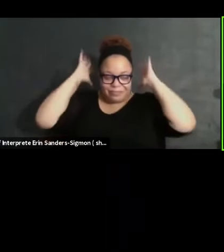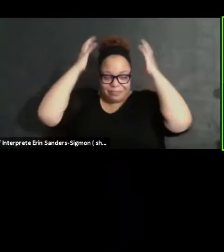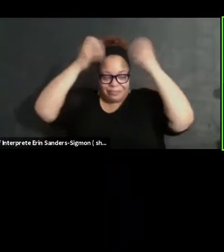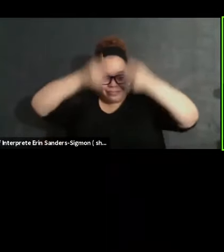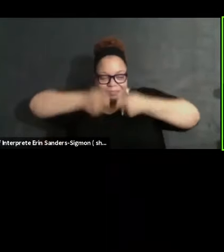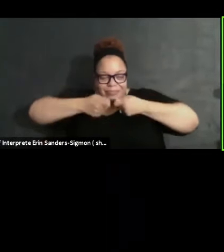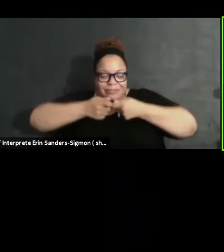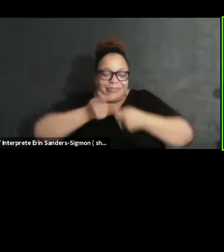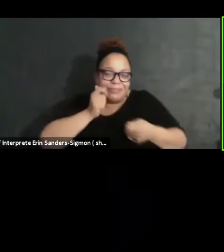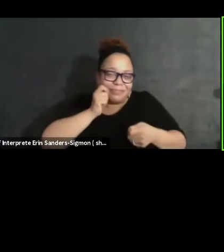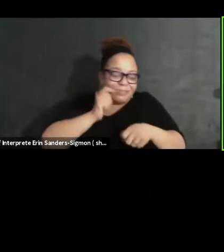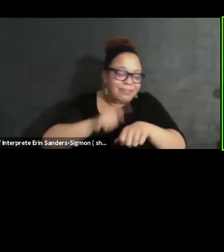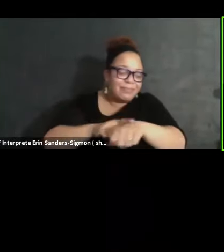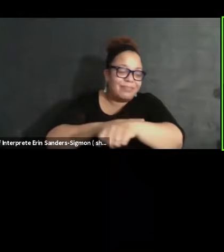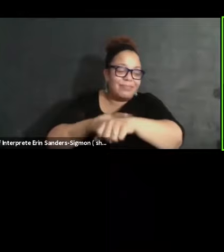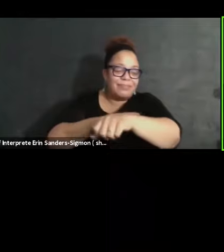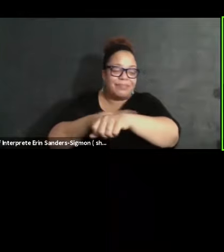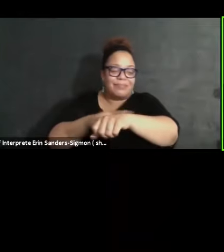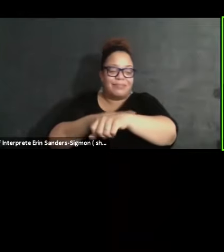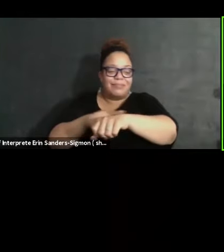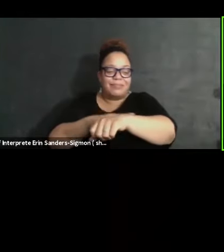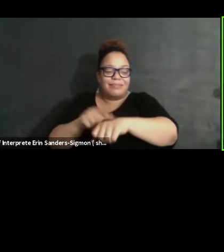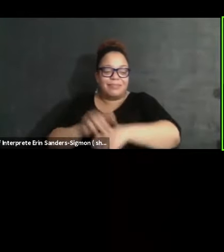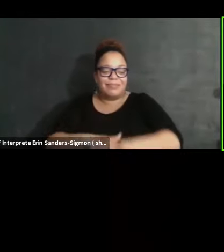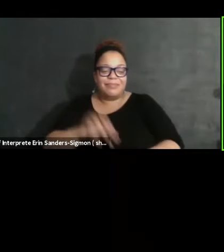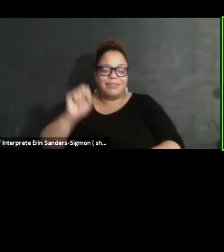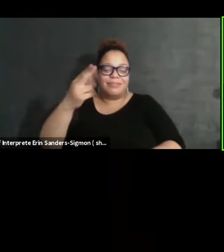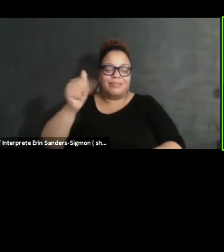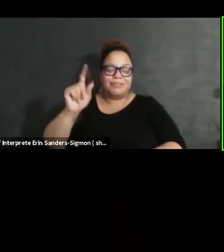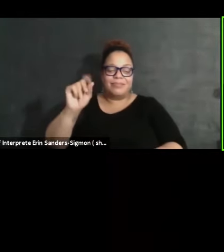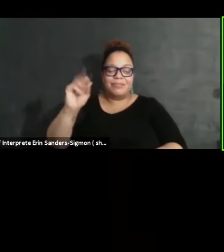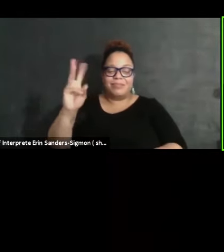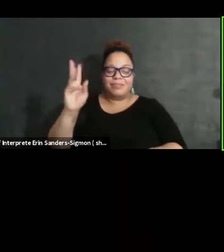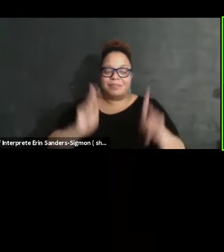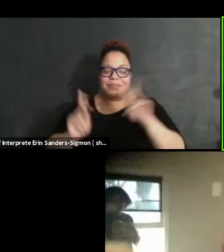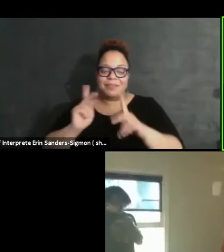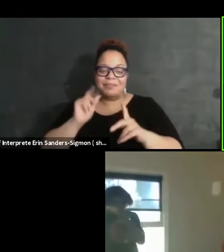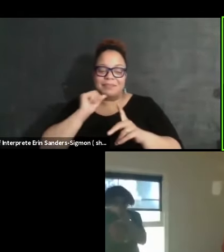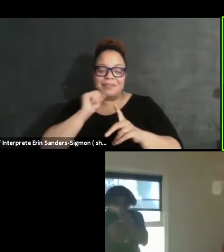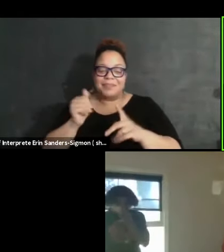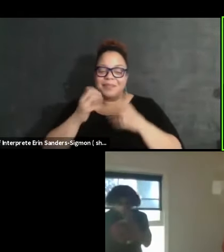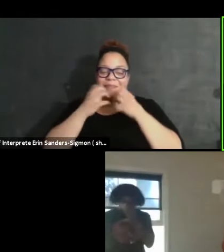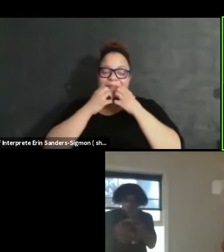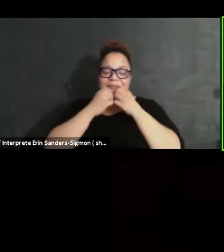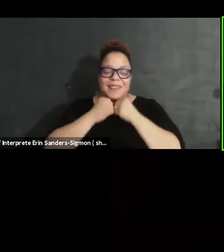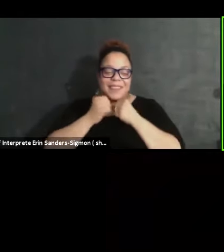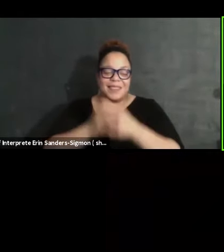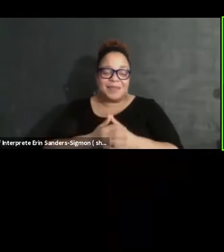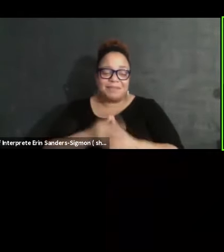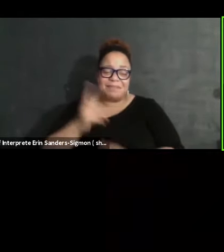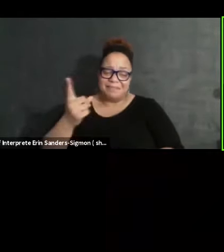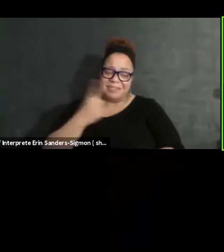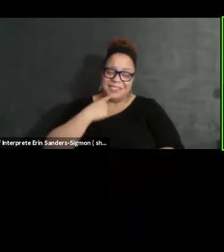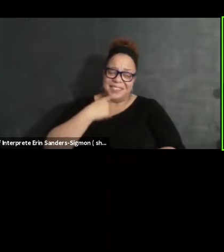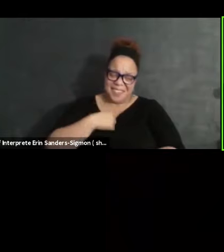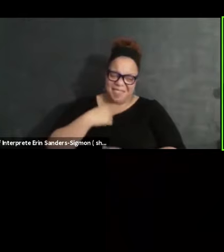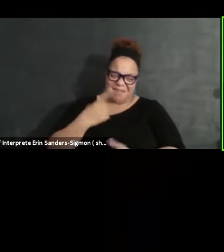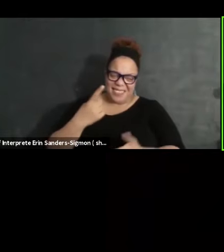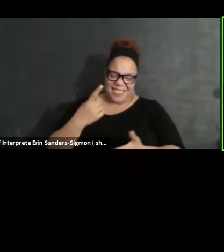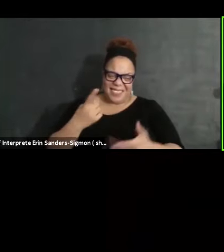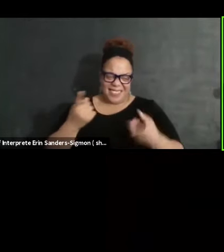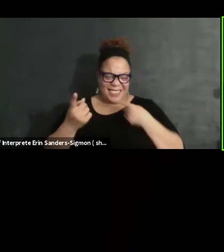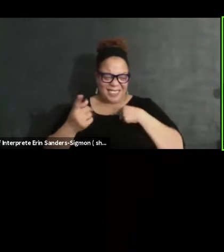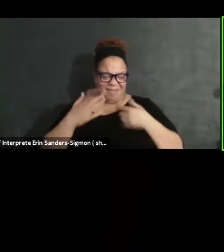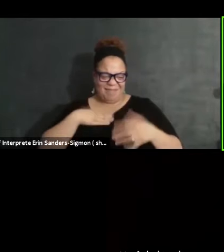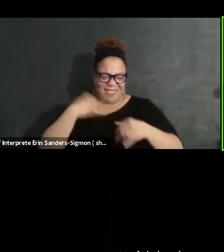wishes to part ways with and tells me to say my last farewell to her body. Perhaps what